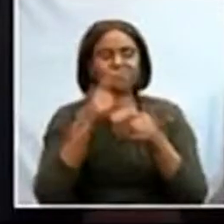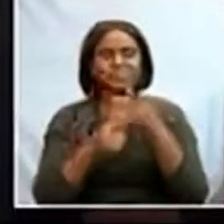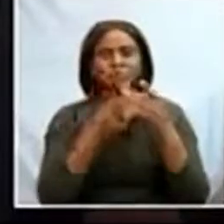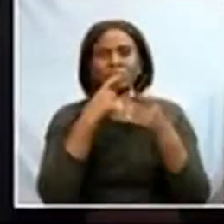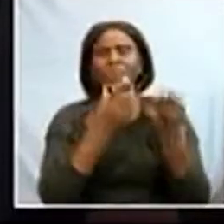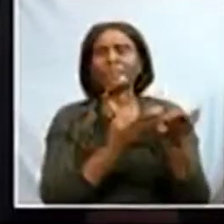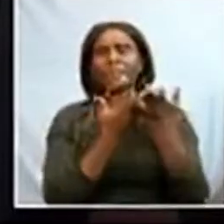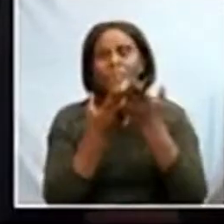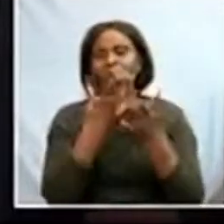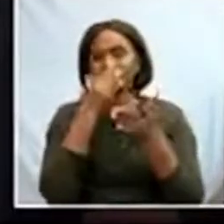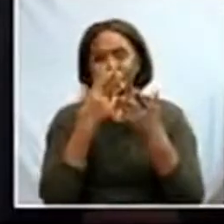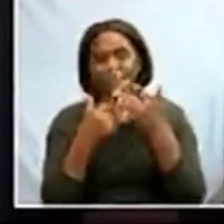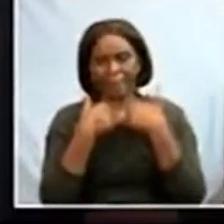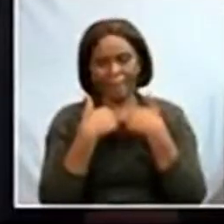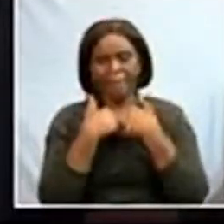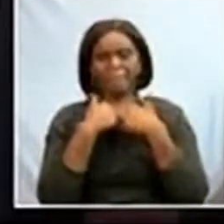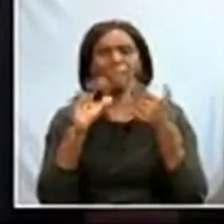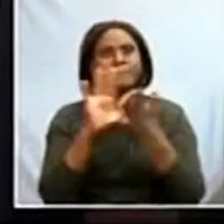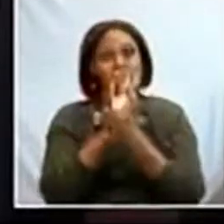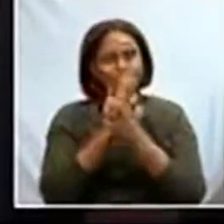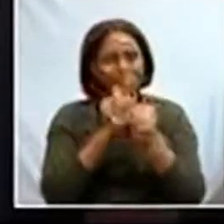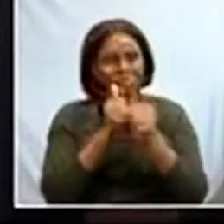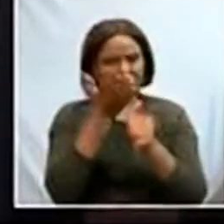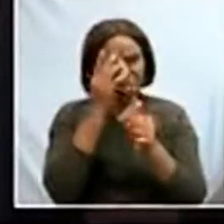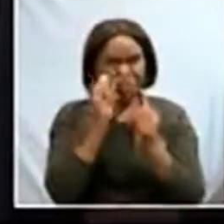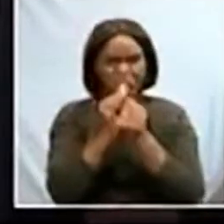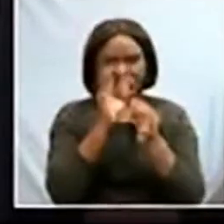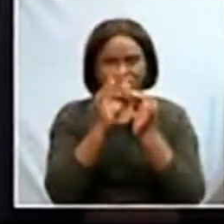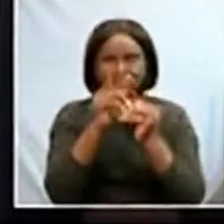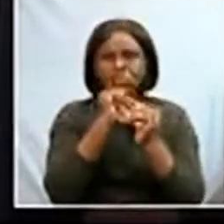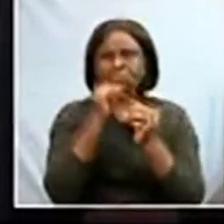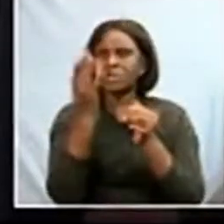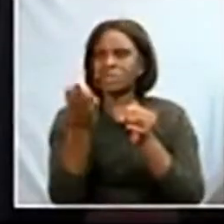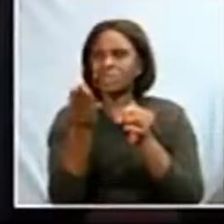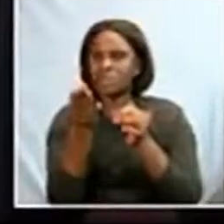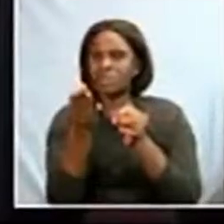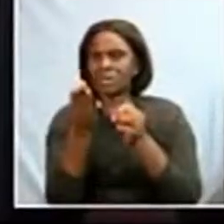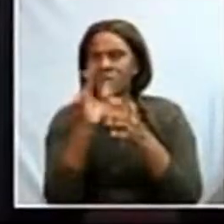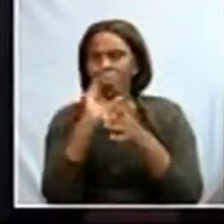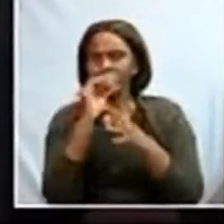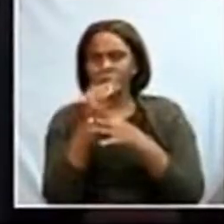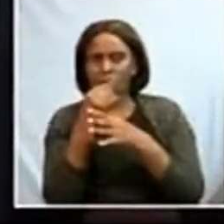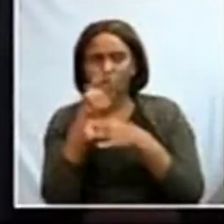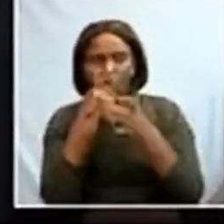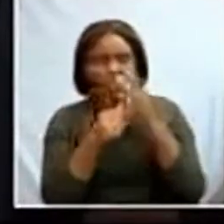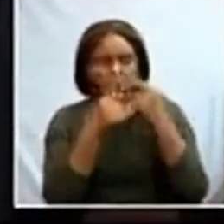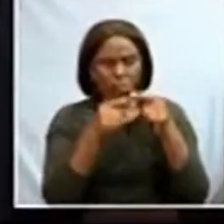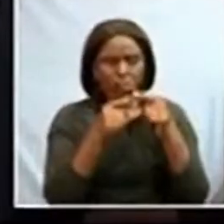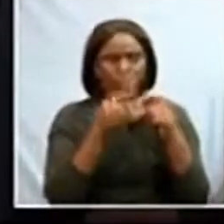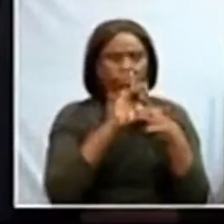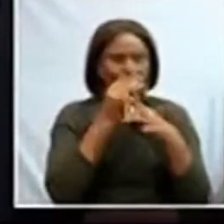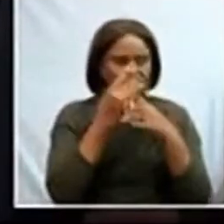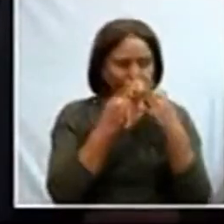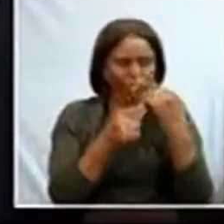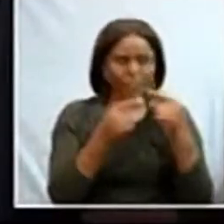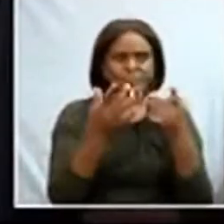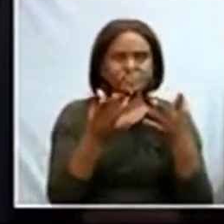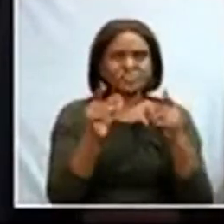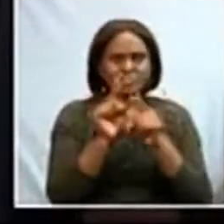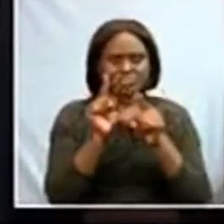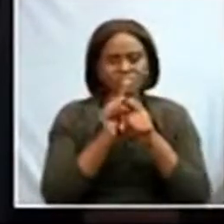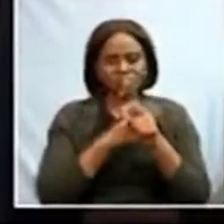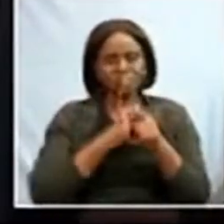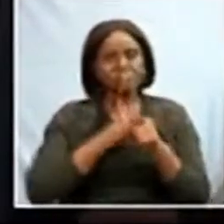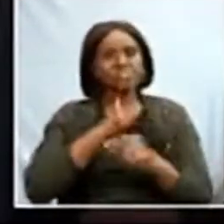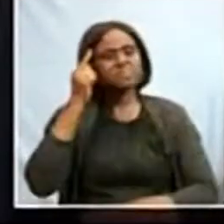brought. You should have done a quick follow-up with, if you were not there, on what happened, what transpired. And I